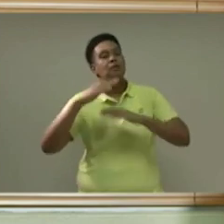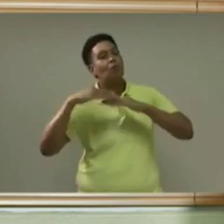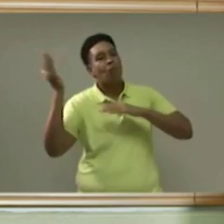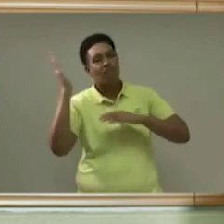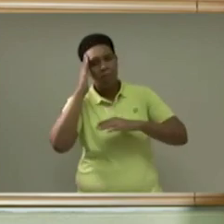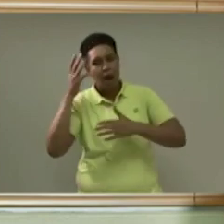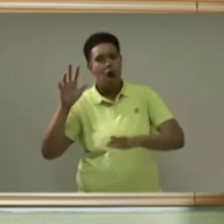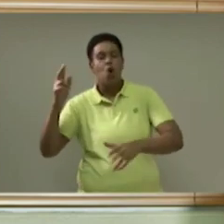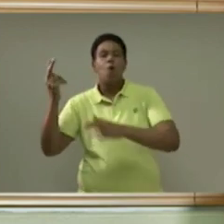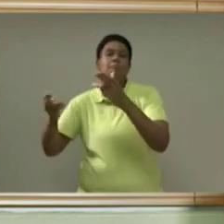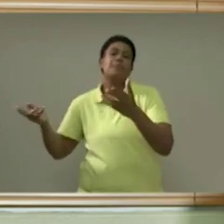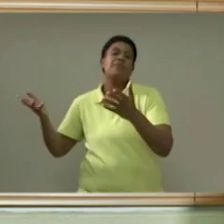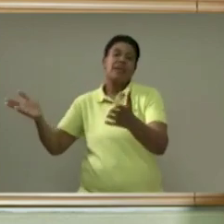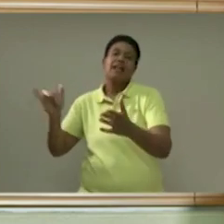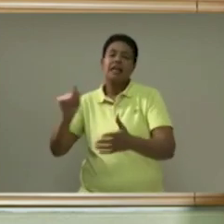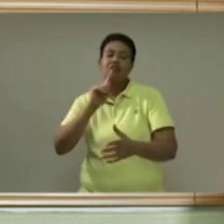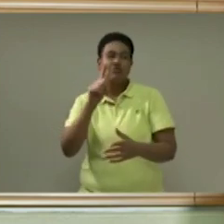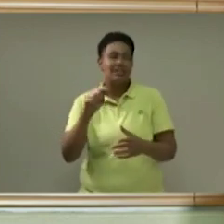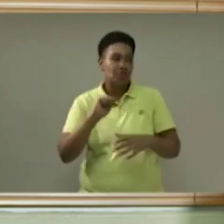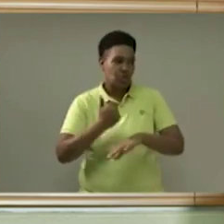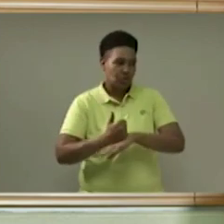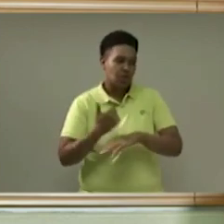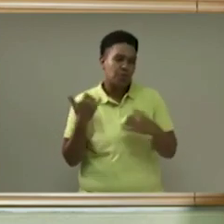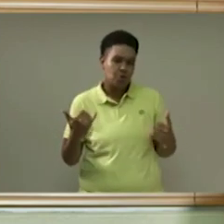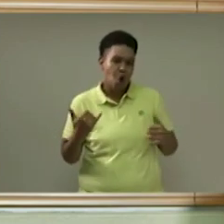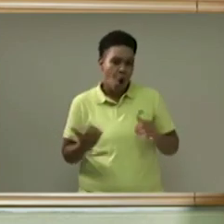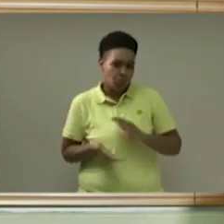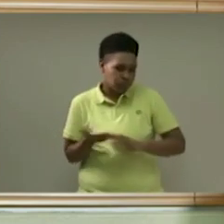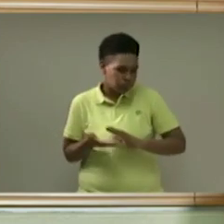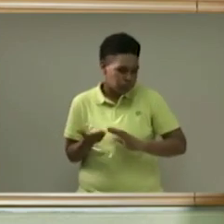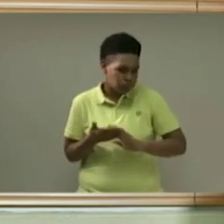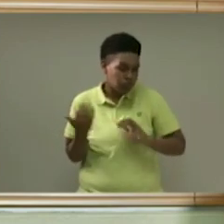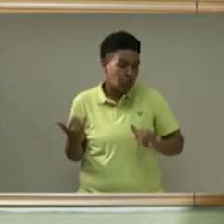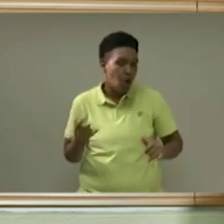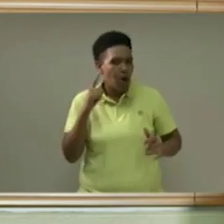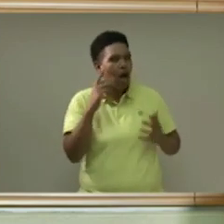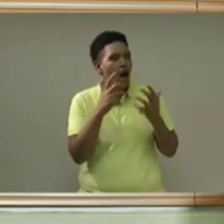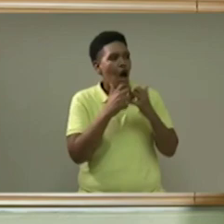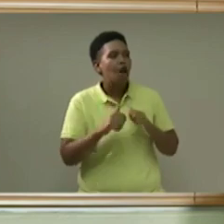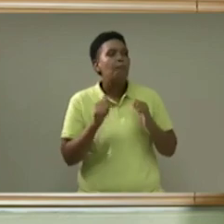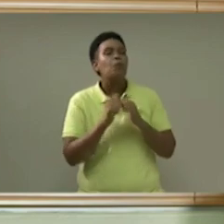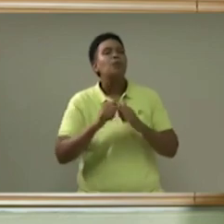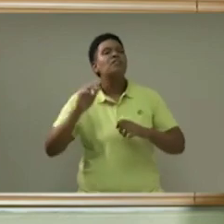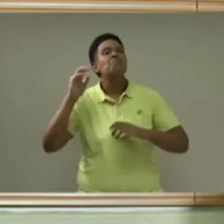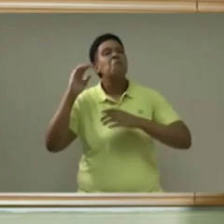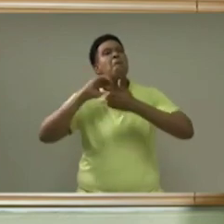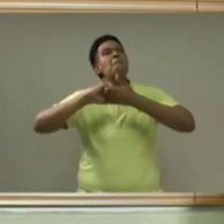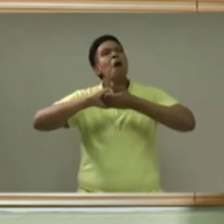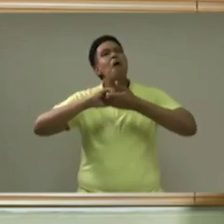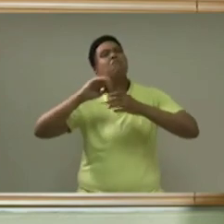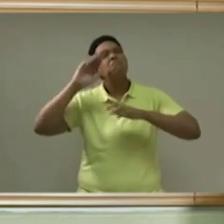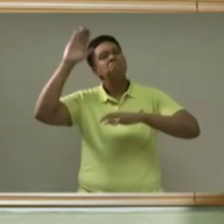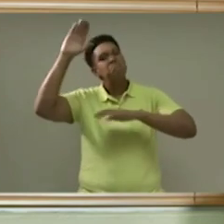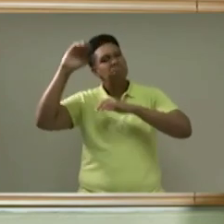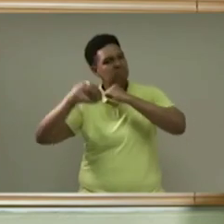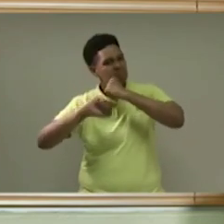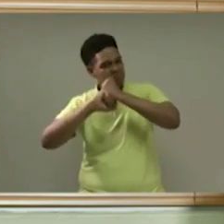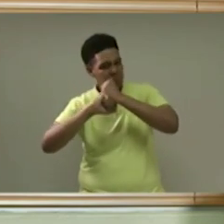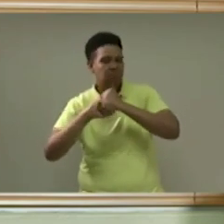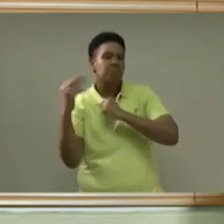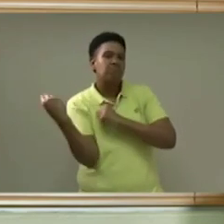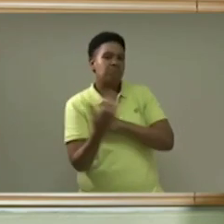beds. So that is in train as we speak in collaboration with a bilateral partner. We will have an